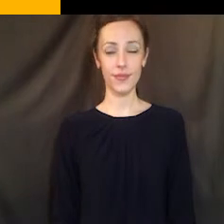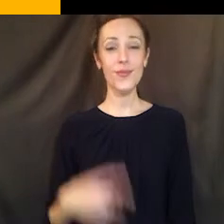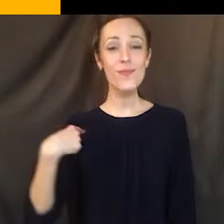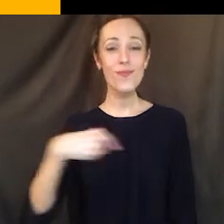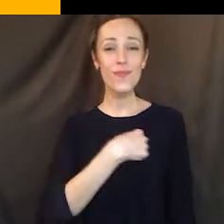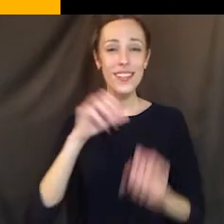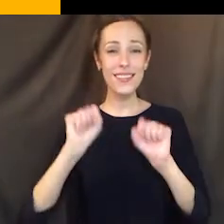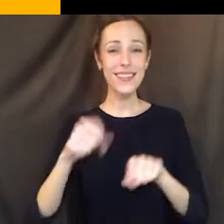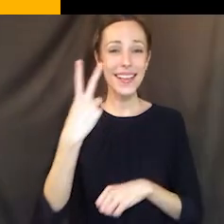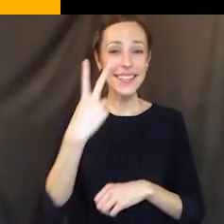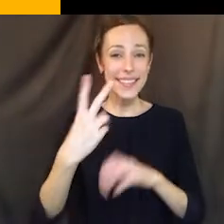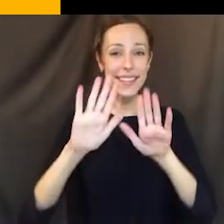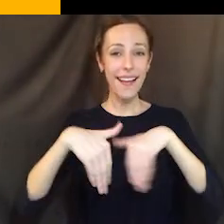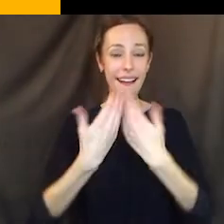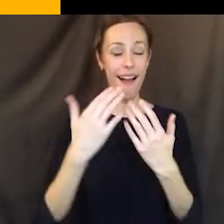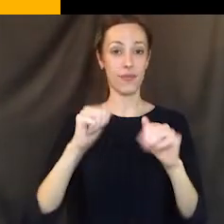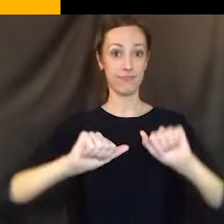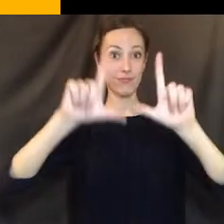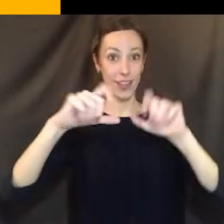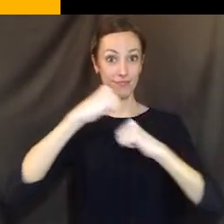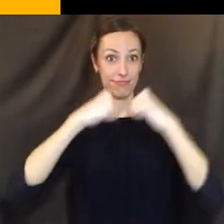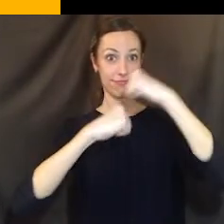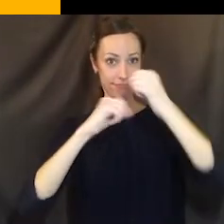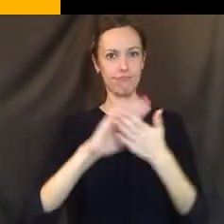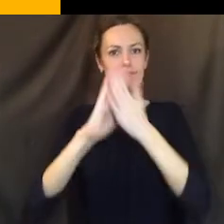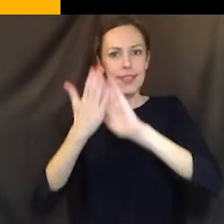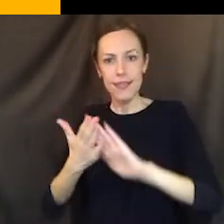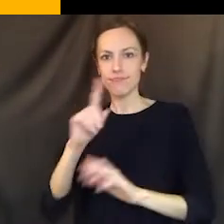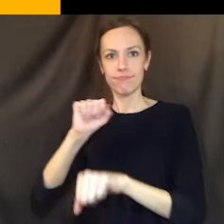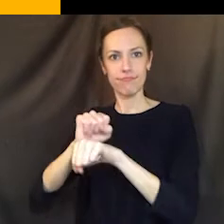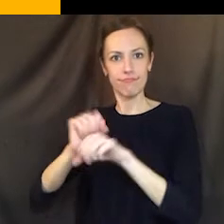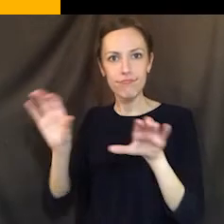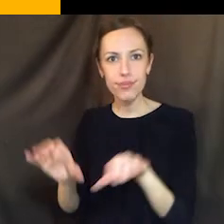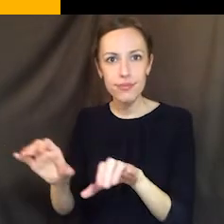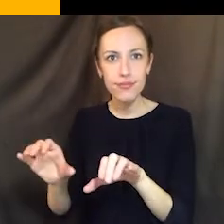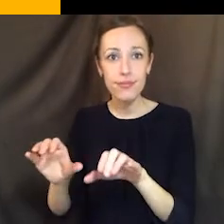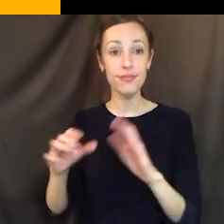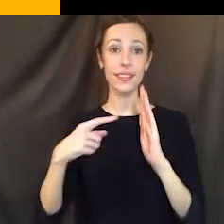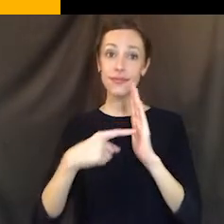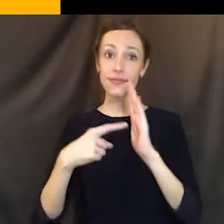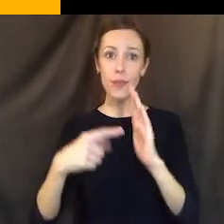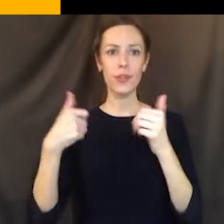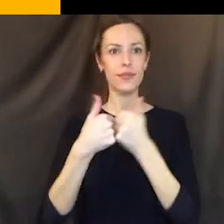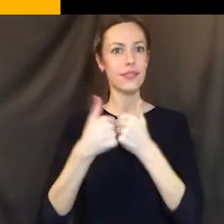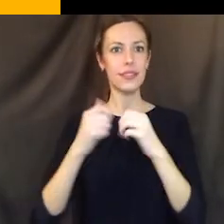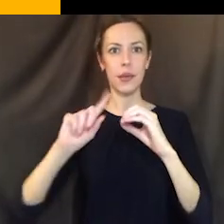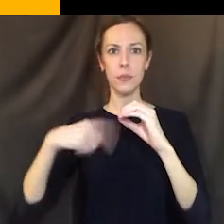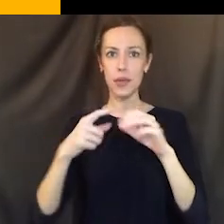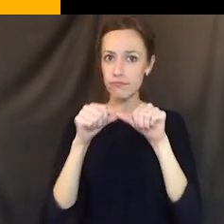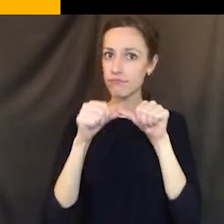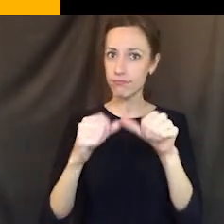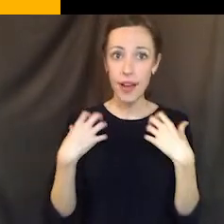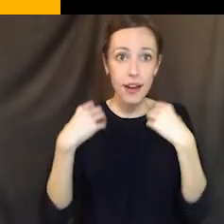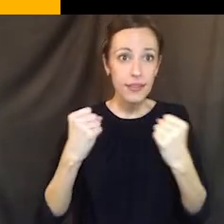Here we can see how we translated this framework into practice, a game around staying healthy and washing hands. Beyond this crisis,